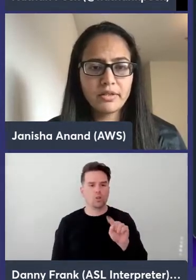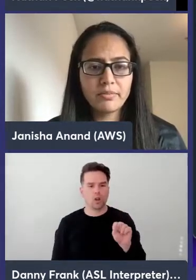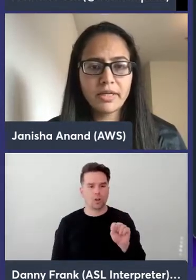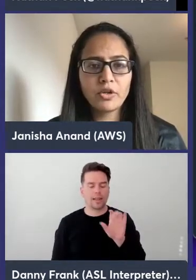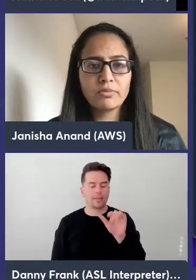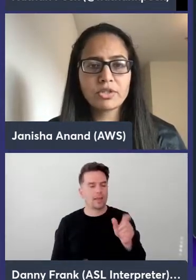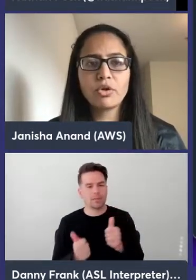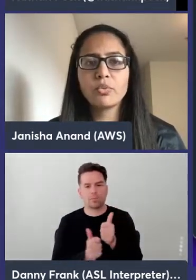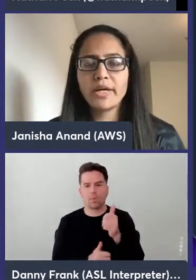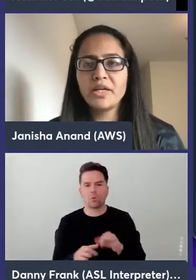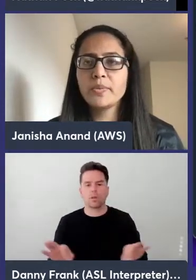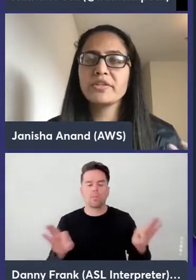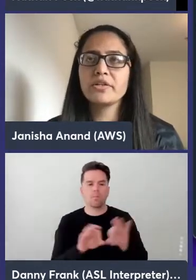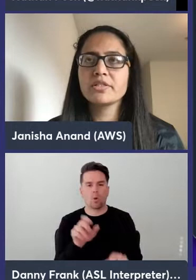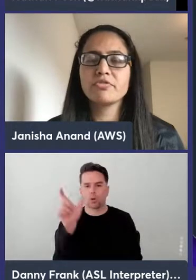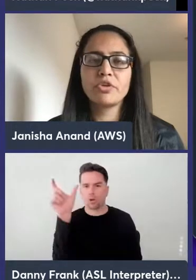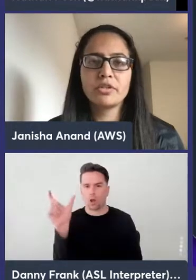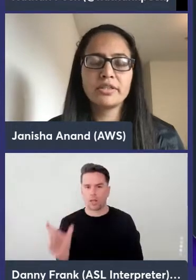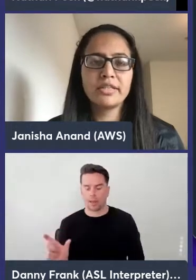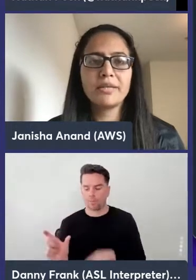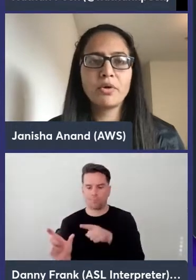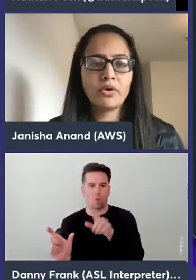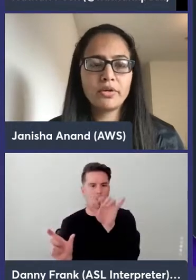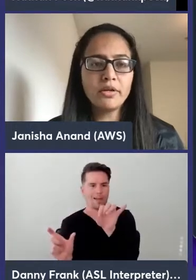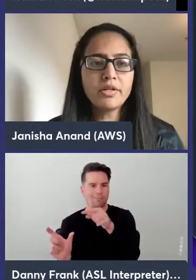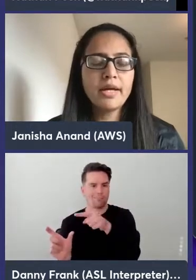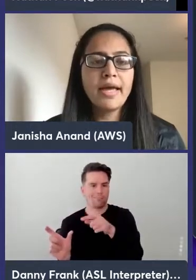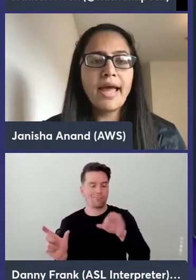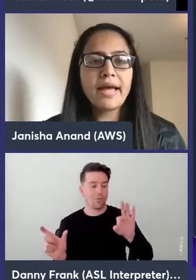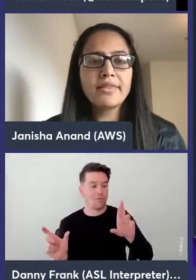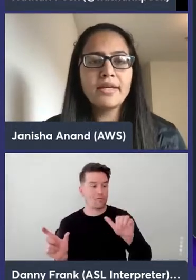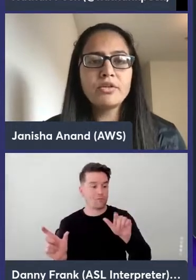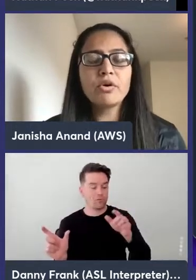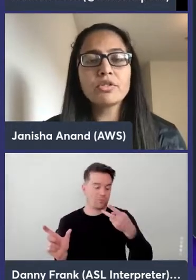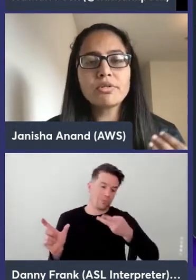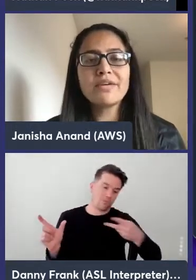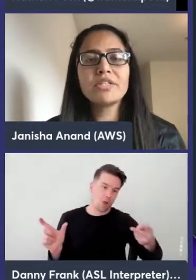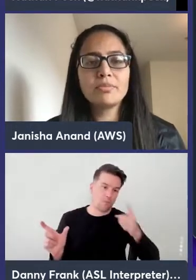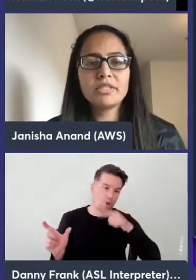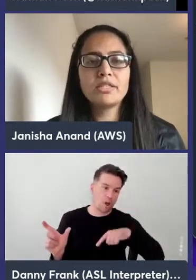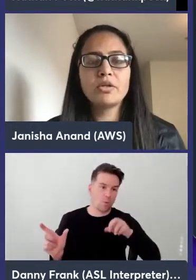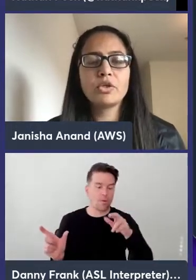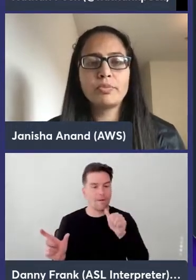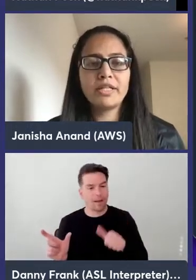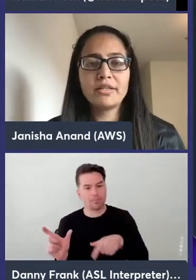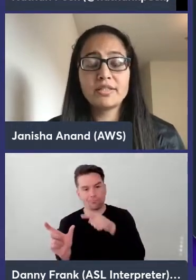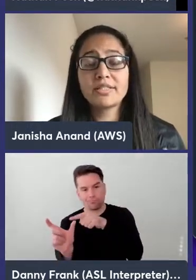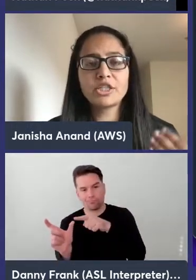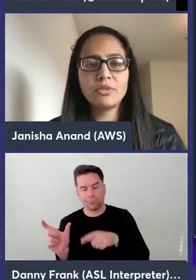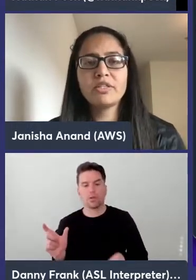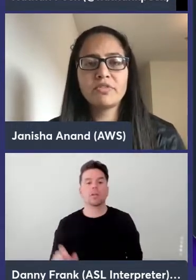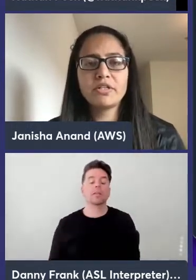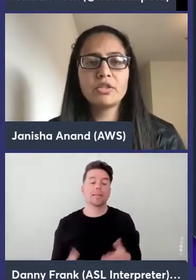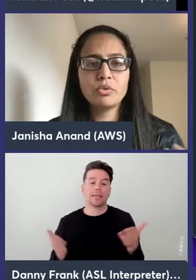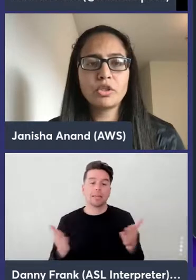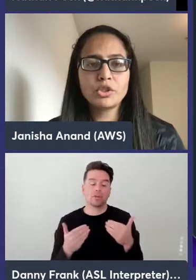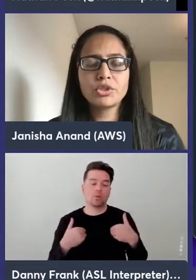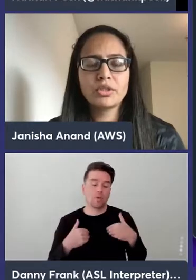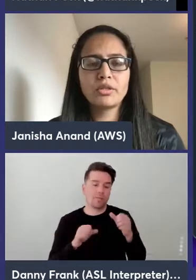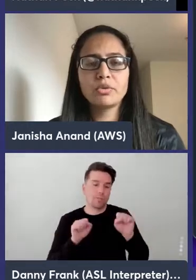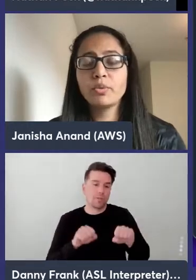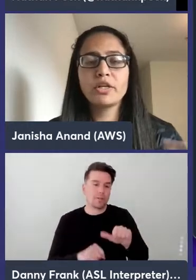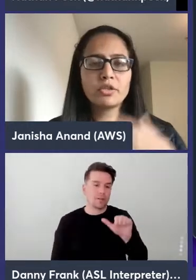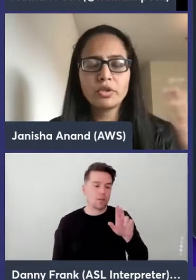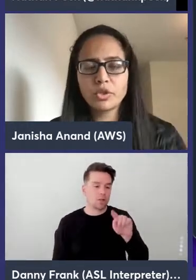And here my column is called Y, whether it is a fraudulent claim or not. And then you also have the ability in Autopilot, and this has actually been a very new